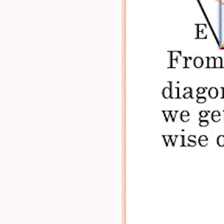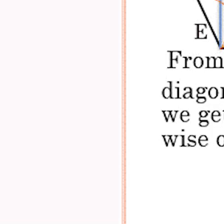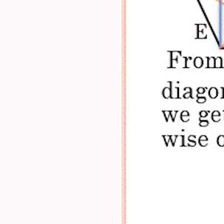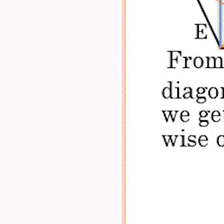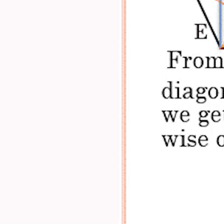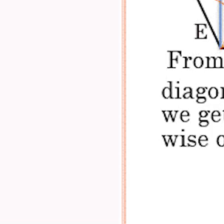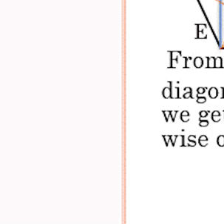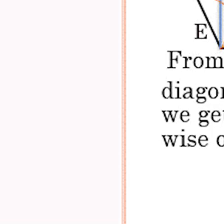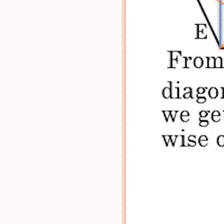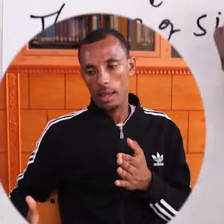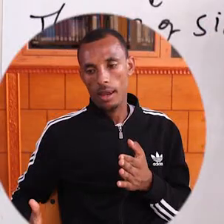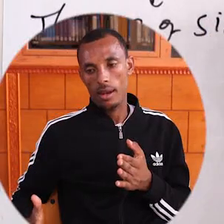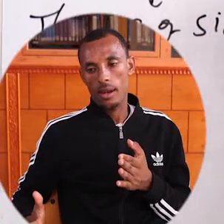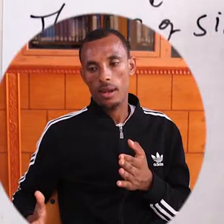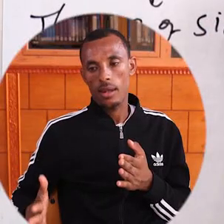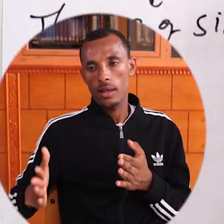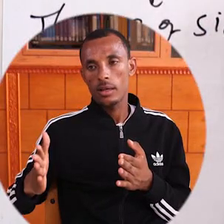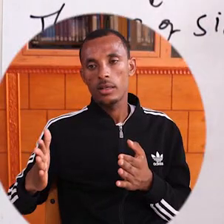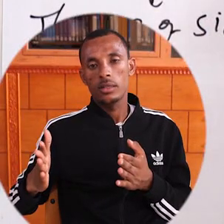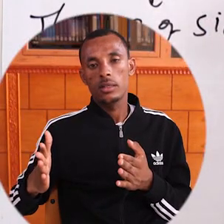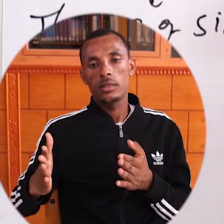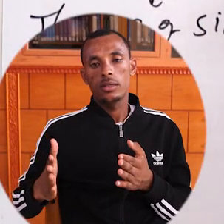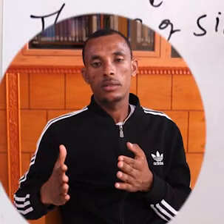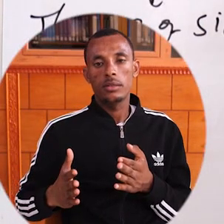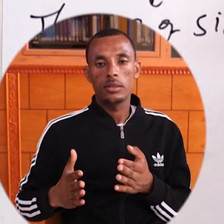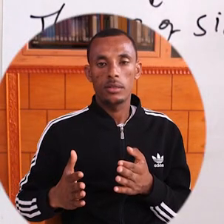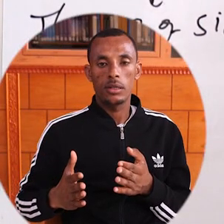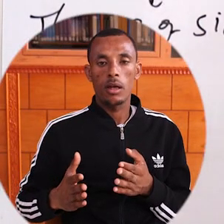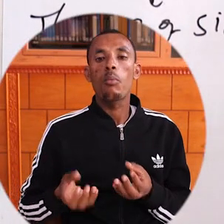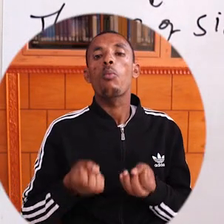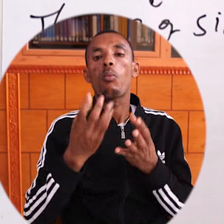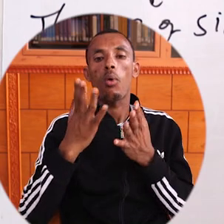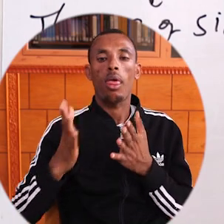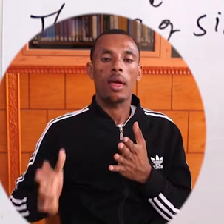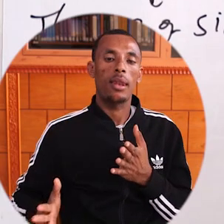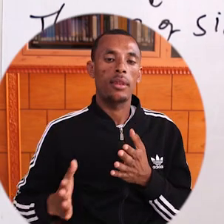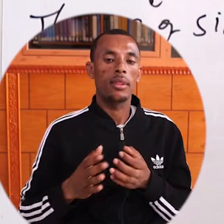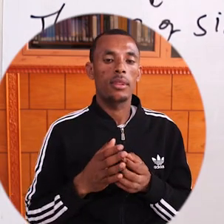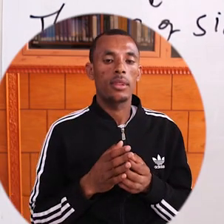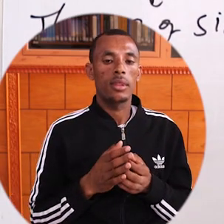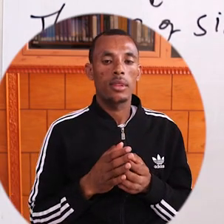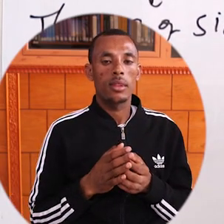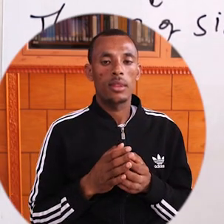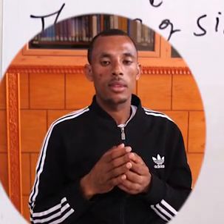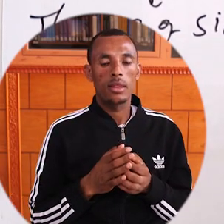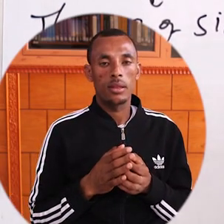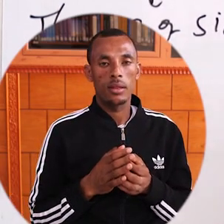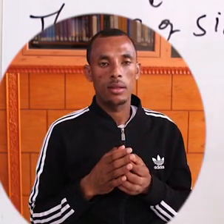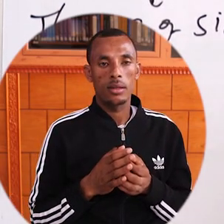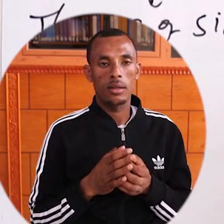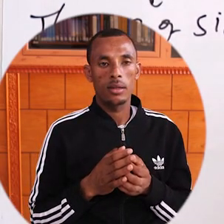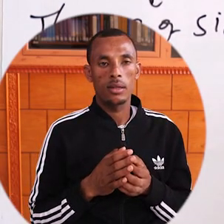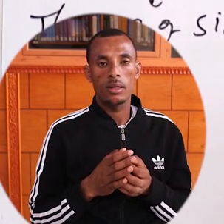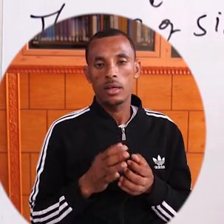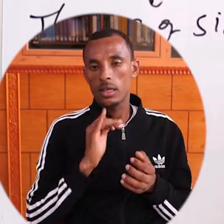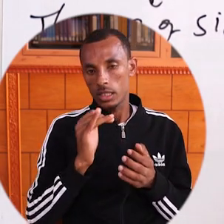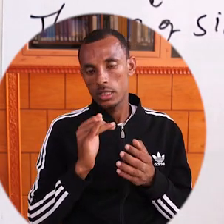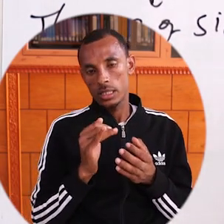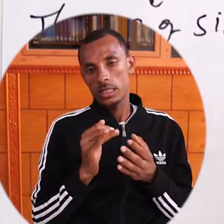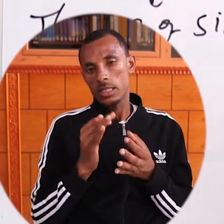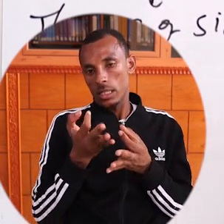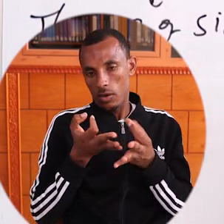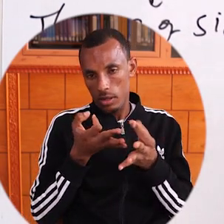the number of sides of polygon. Polygon is denoted